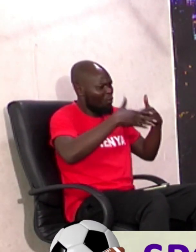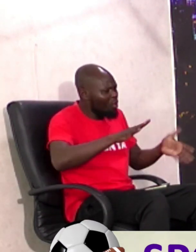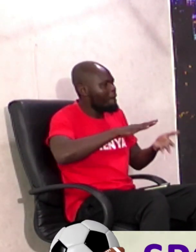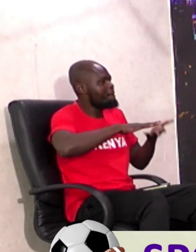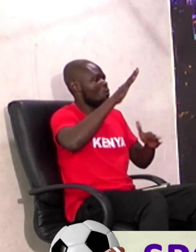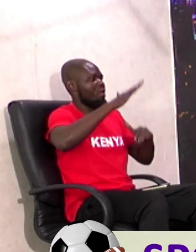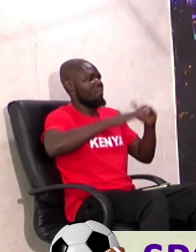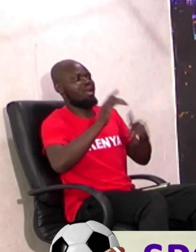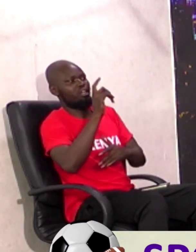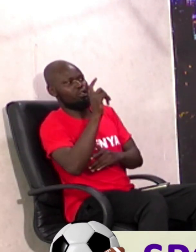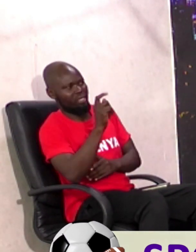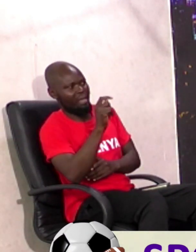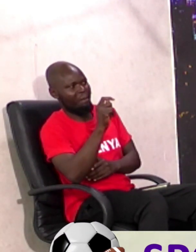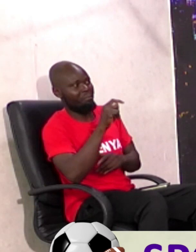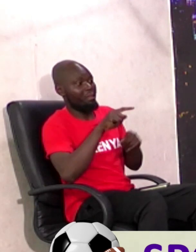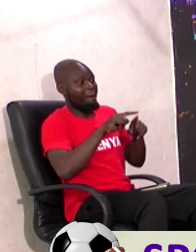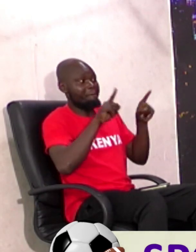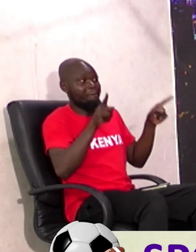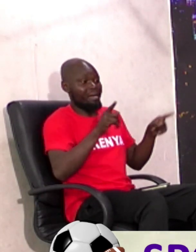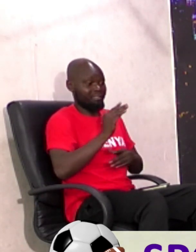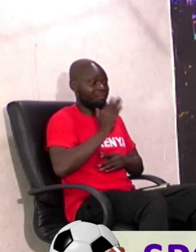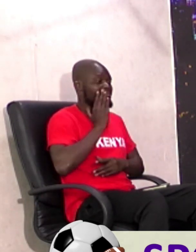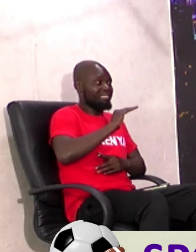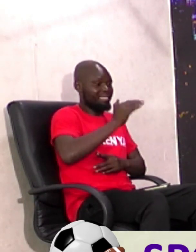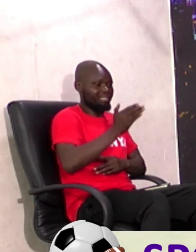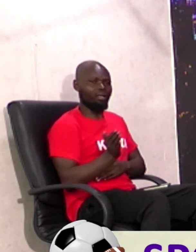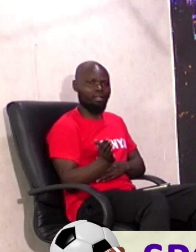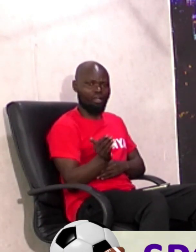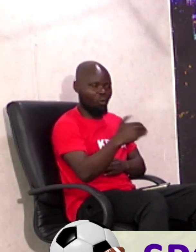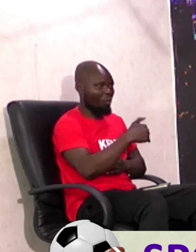most of the time they use corners to score.